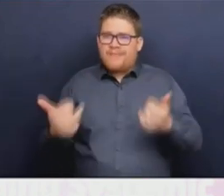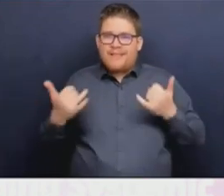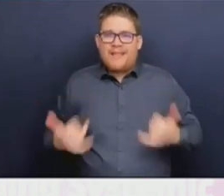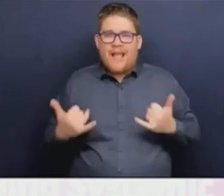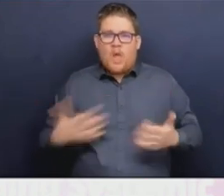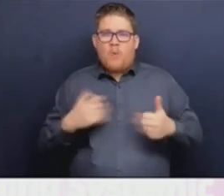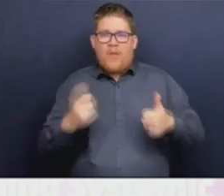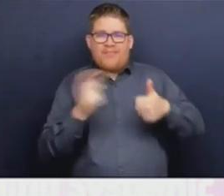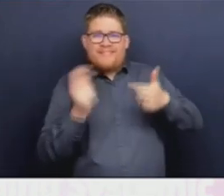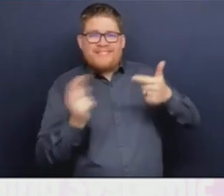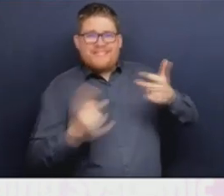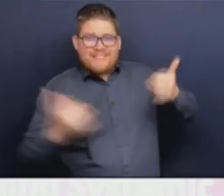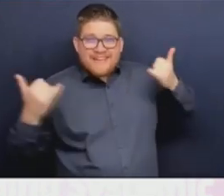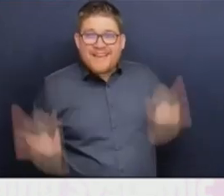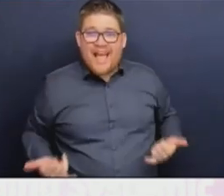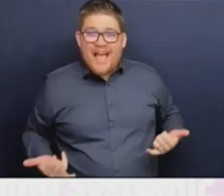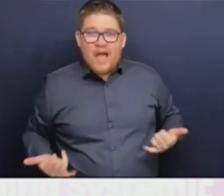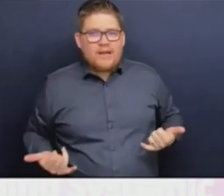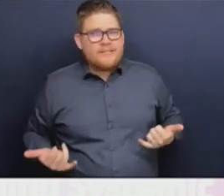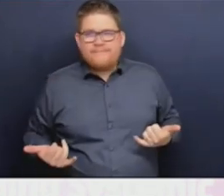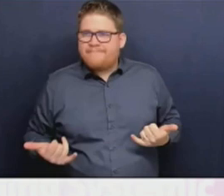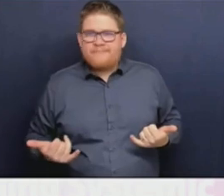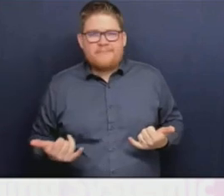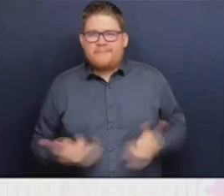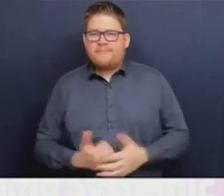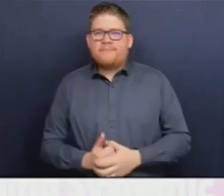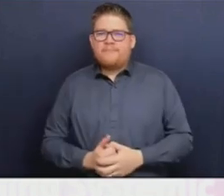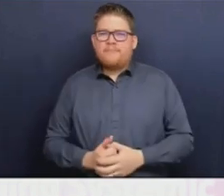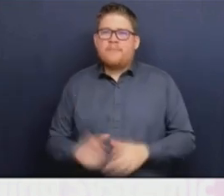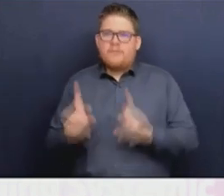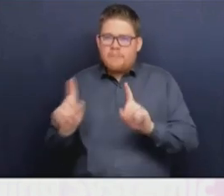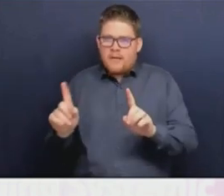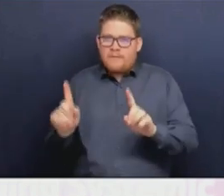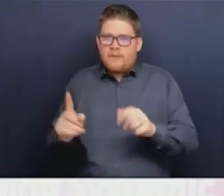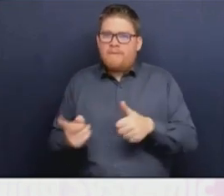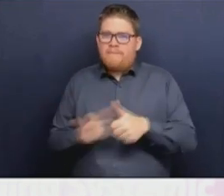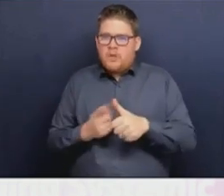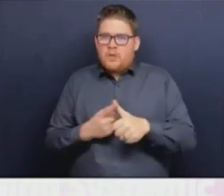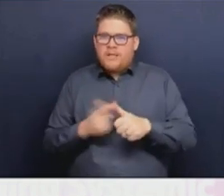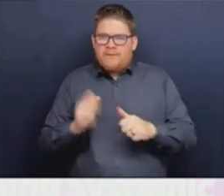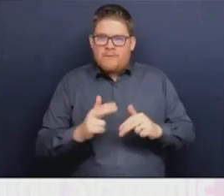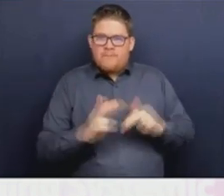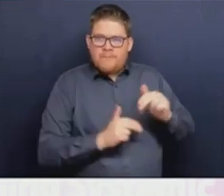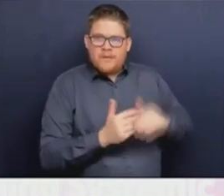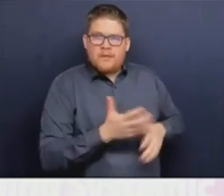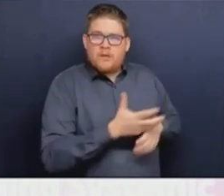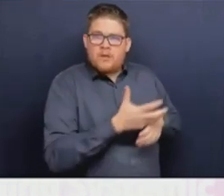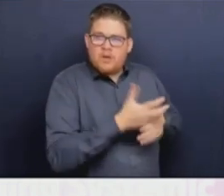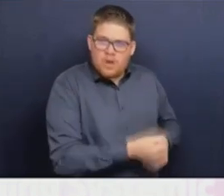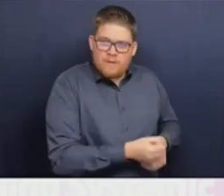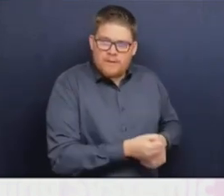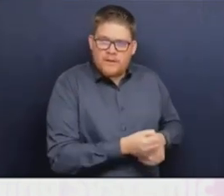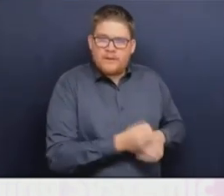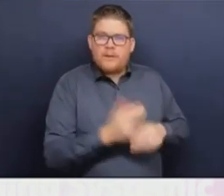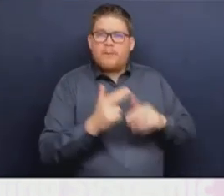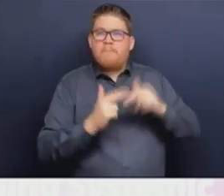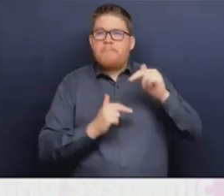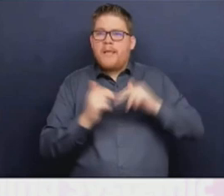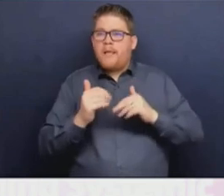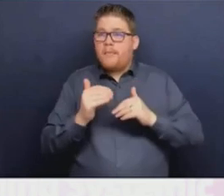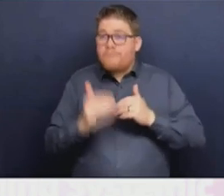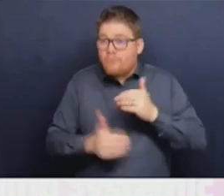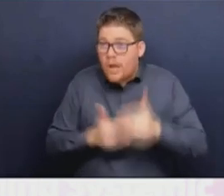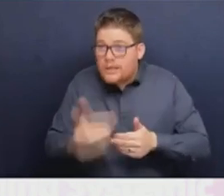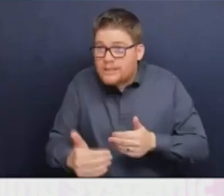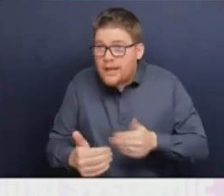you have to build confidence, you have to build process. And you do that by taking sometimes small steps so that